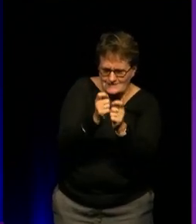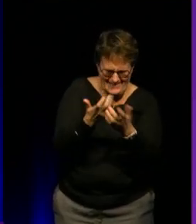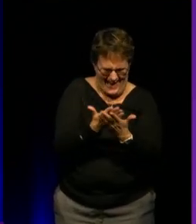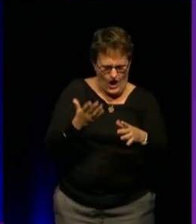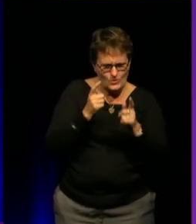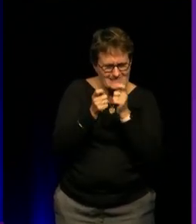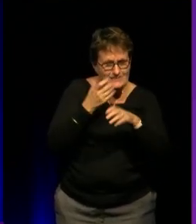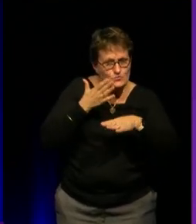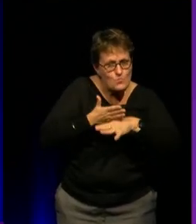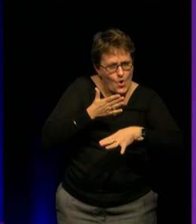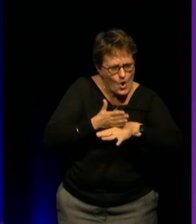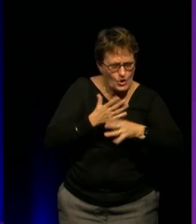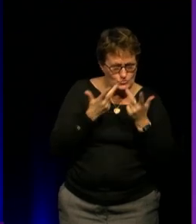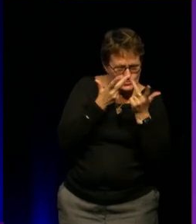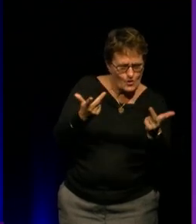work?